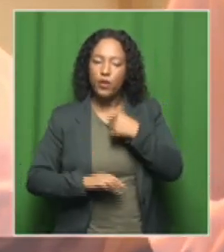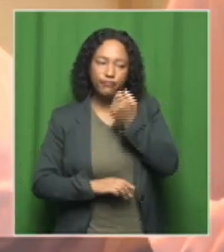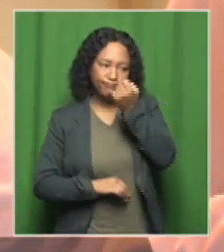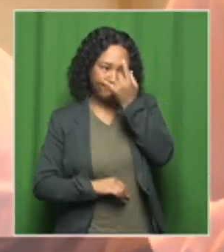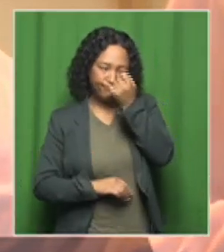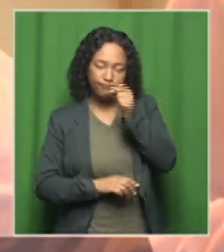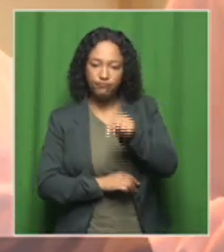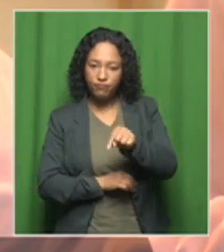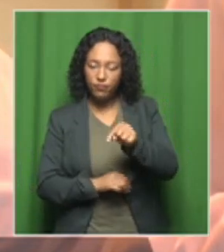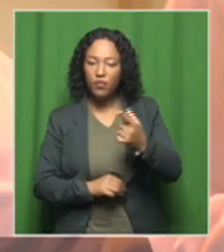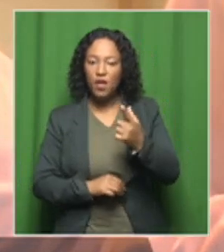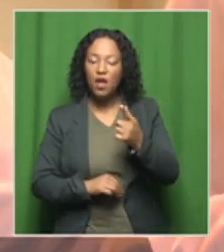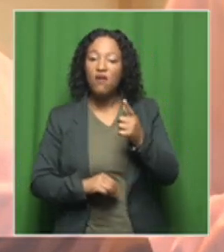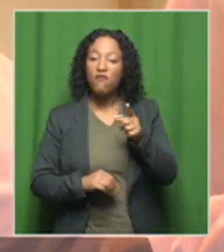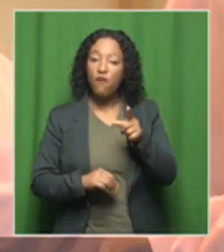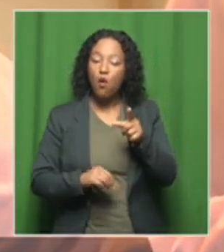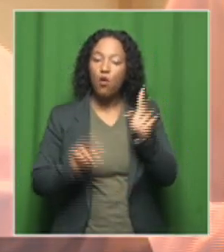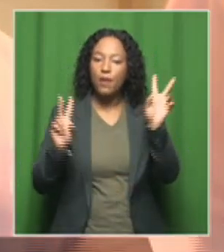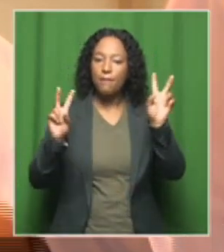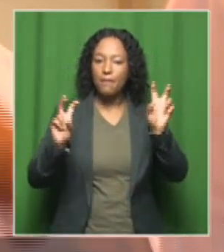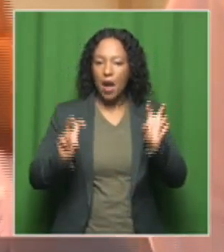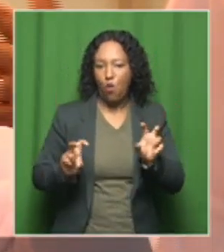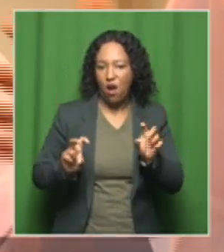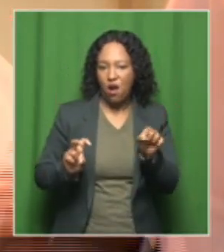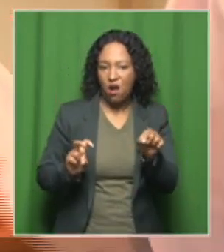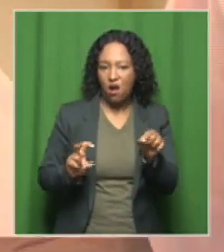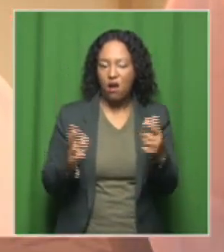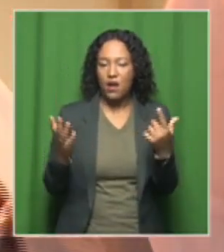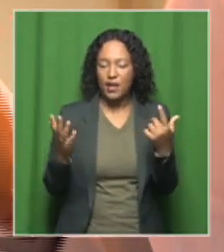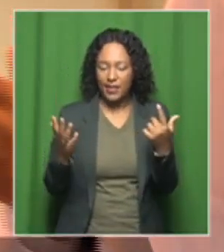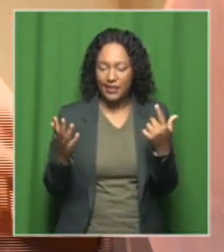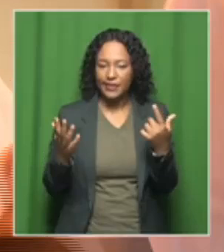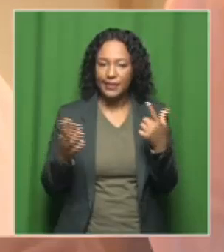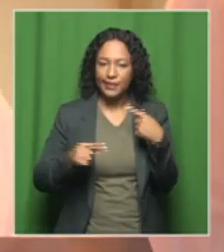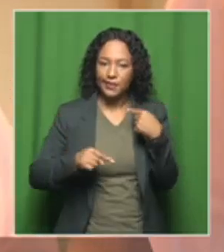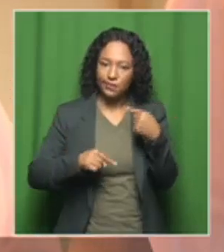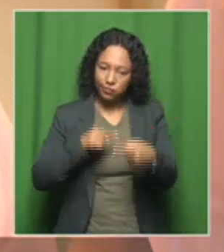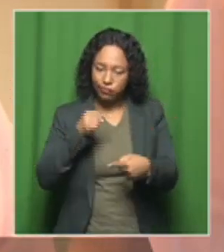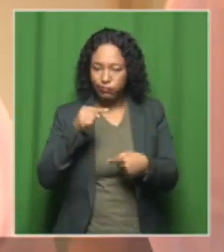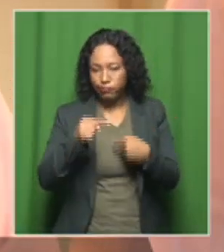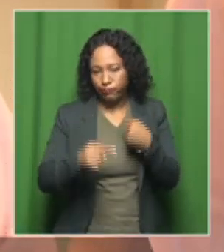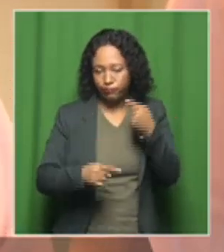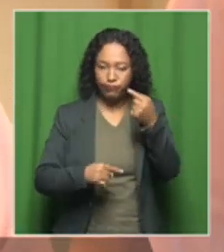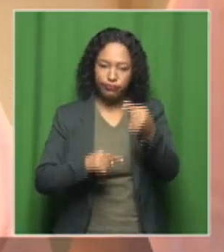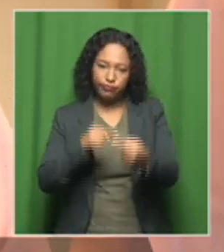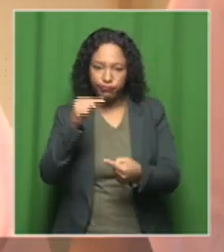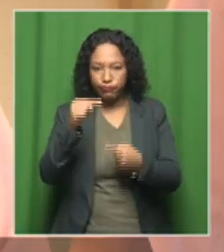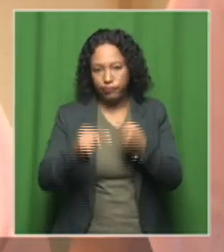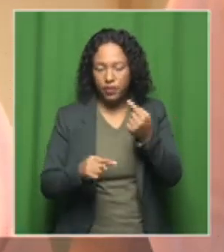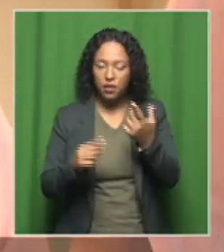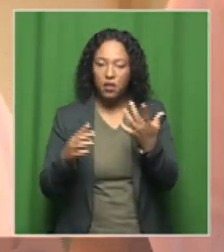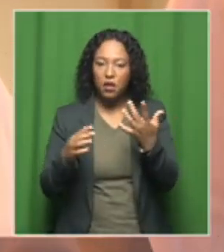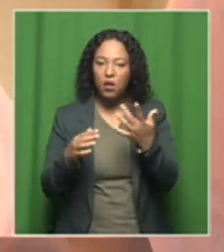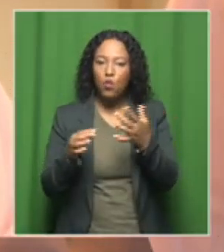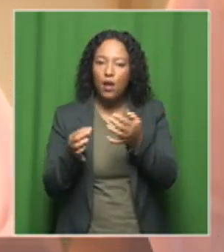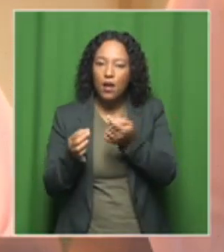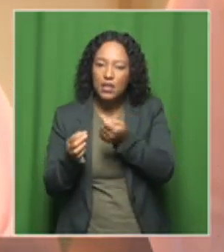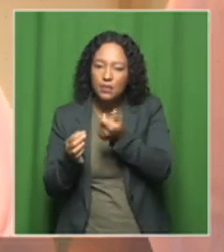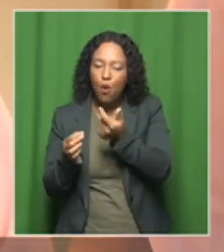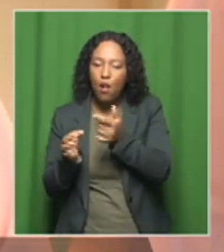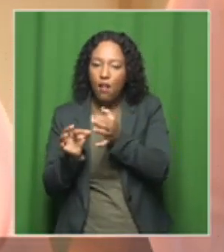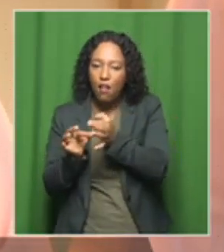purposes of power, it's finding a resurgence. A resurgence in that we're going to small modular reactors. And we